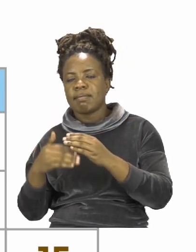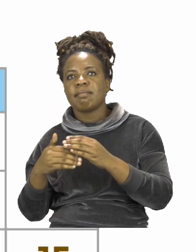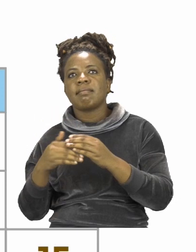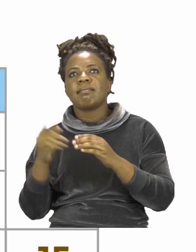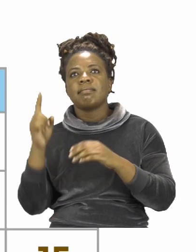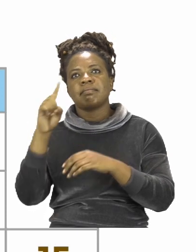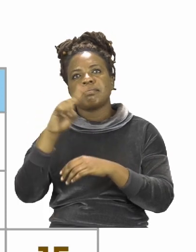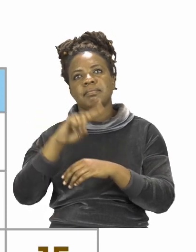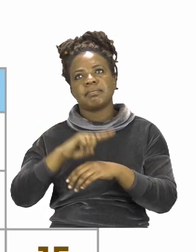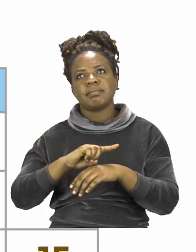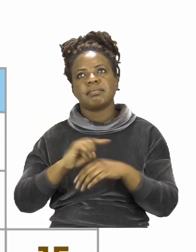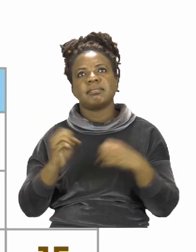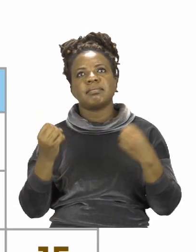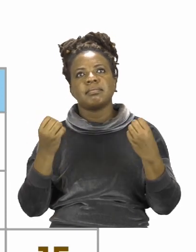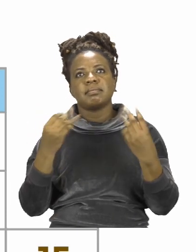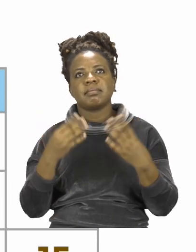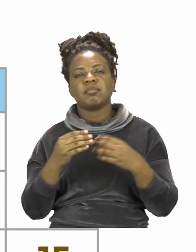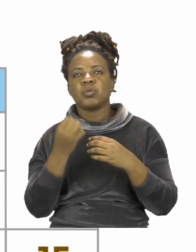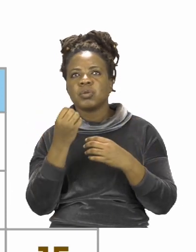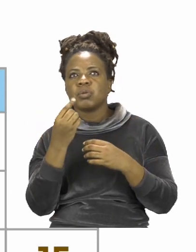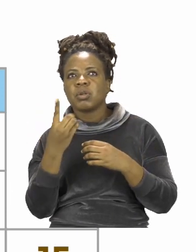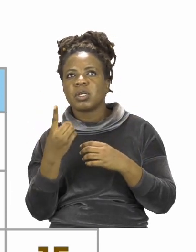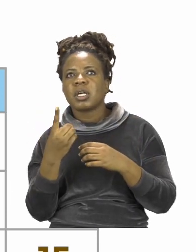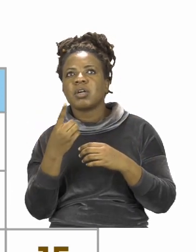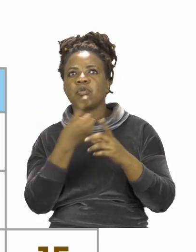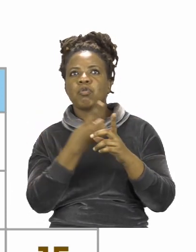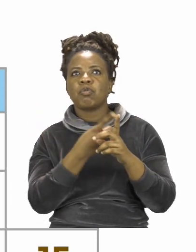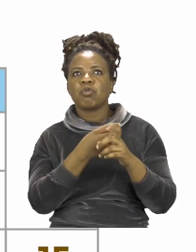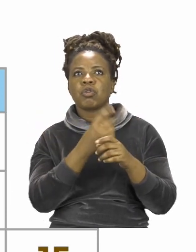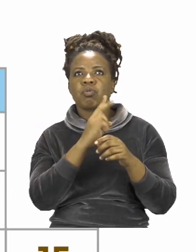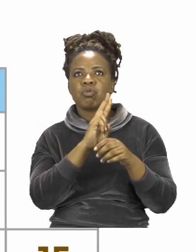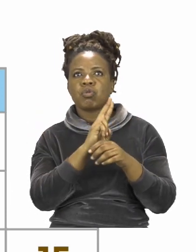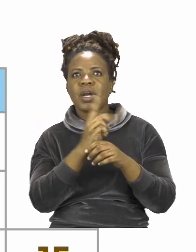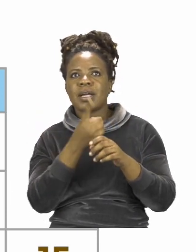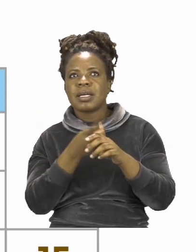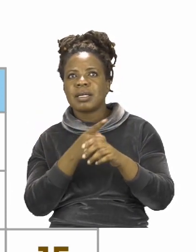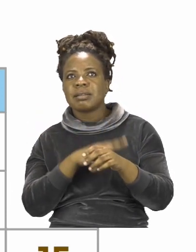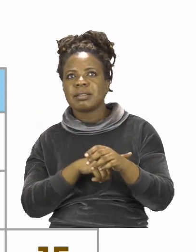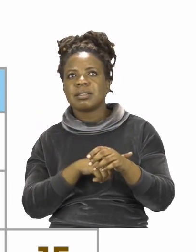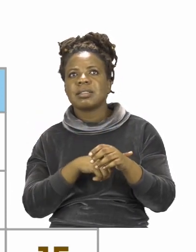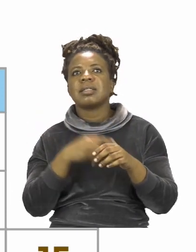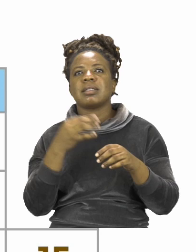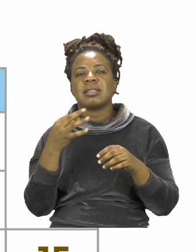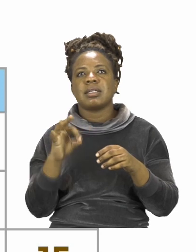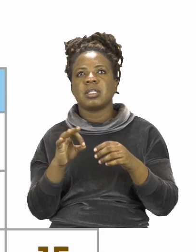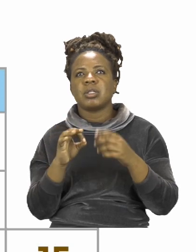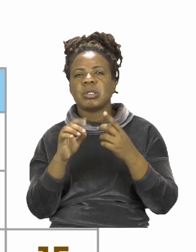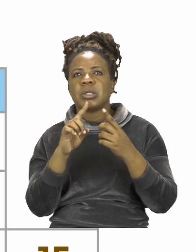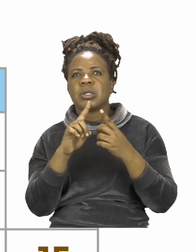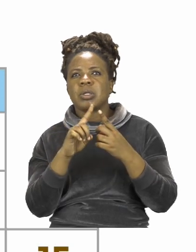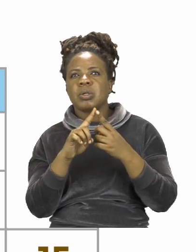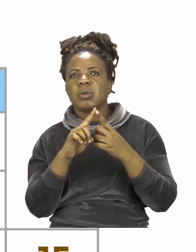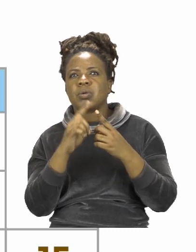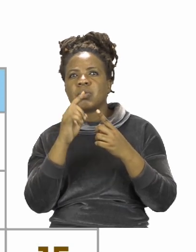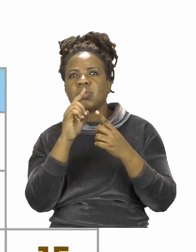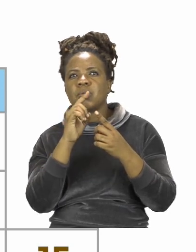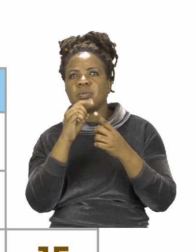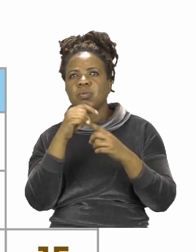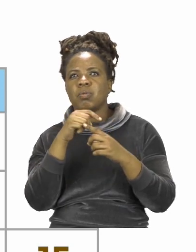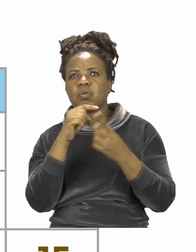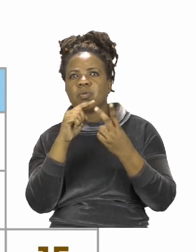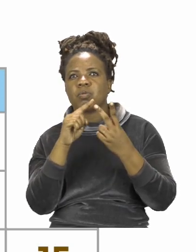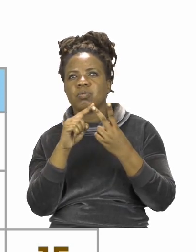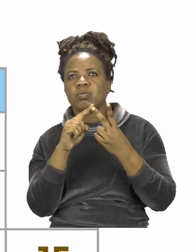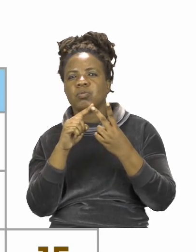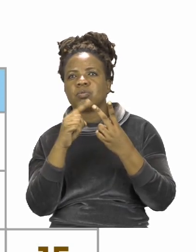to the 9th. Let's begin. 1, 2, 3,